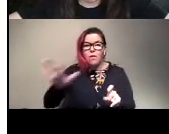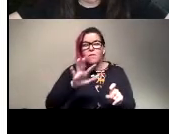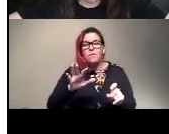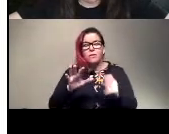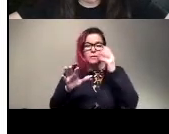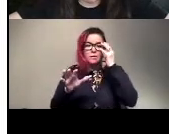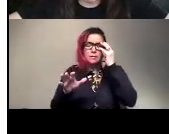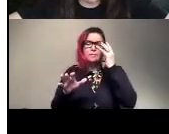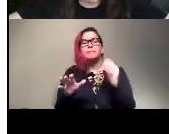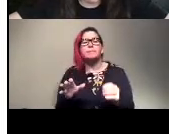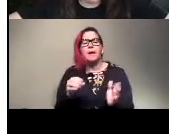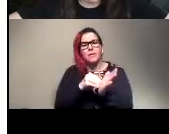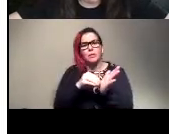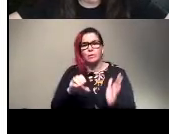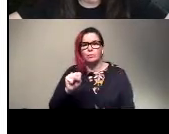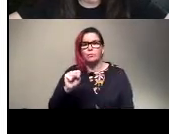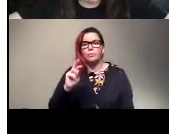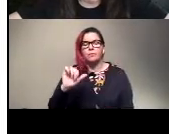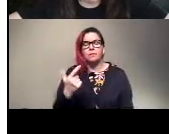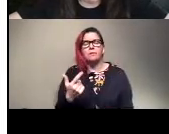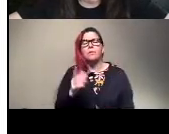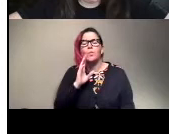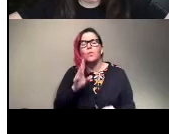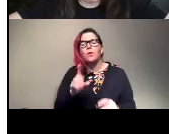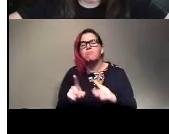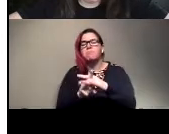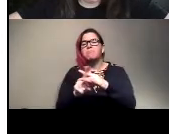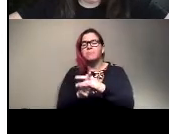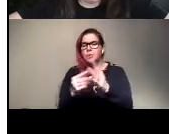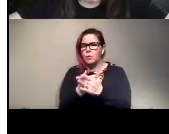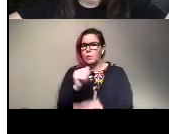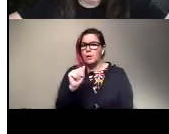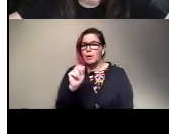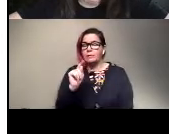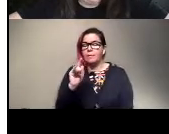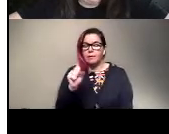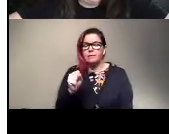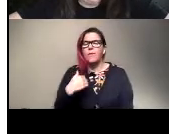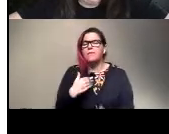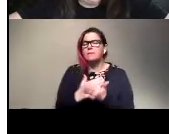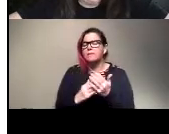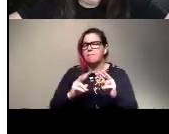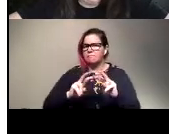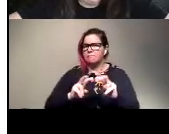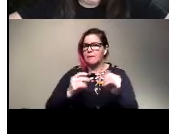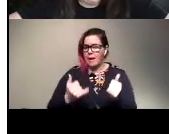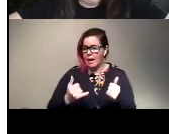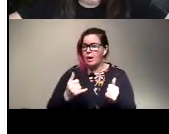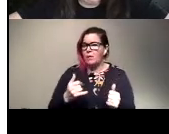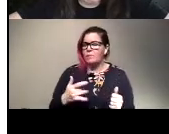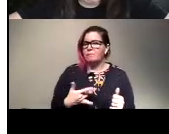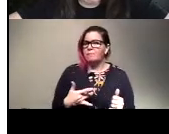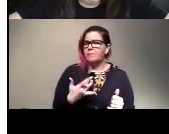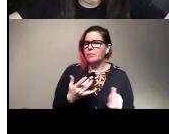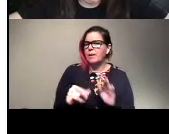doing, we think that we're going to be coming up with some new antibiotics, and we actually have some that are in analysis, and that we think we've identified at least some